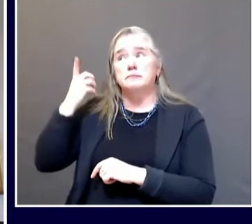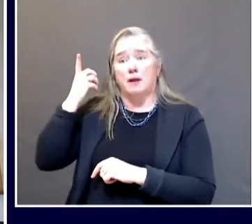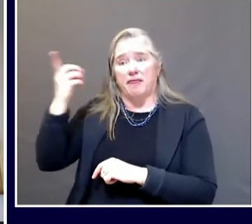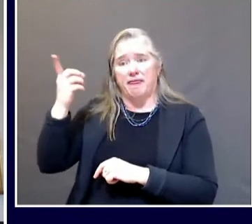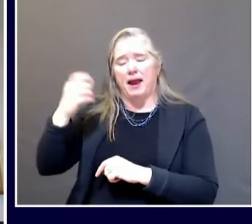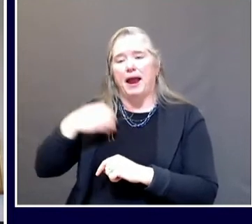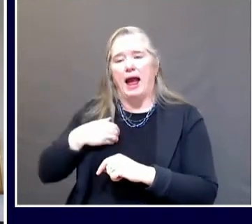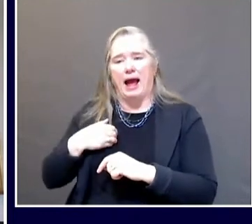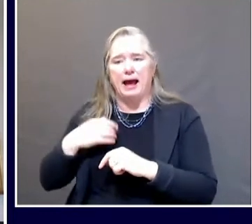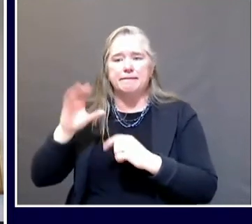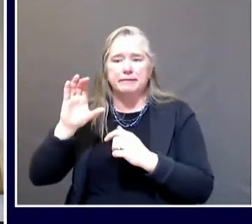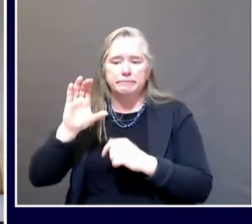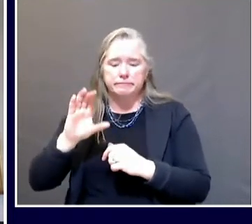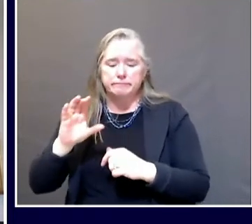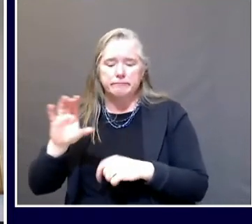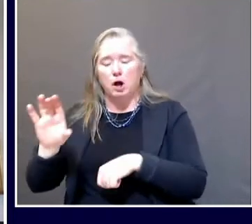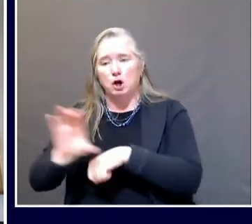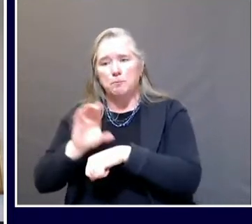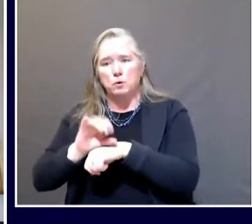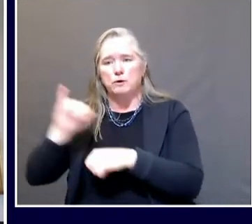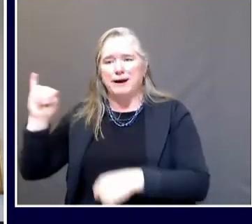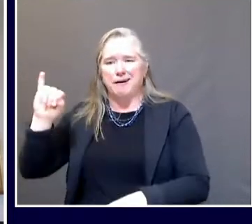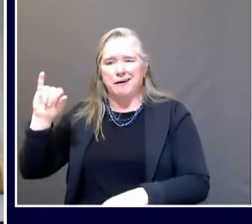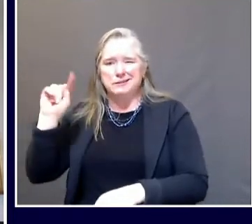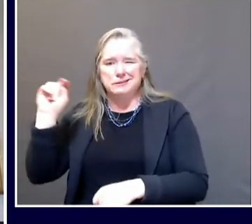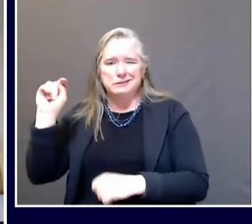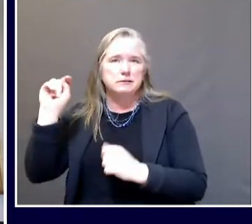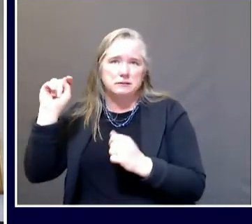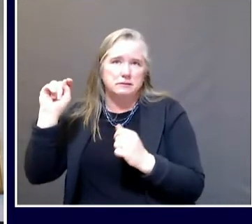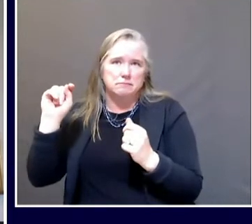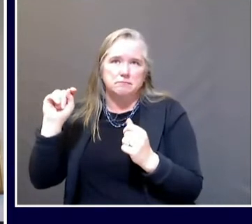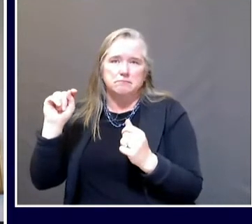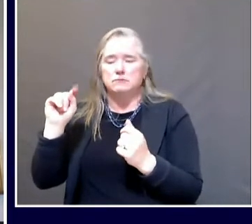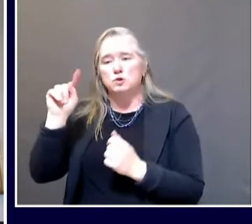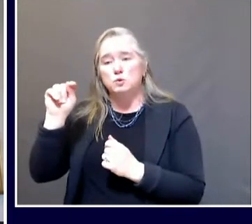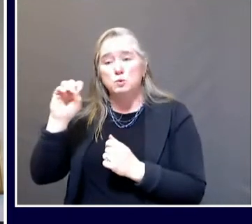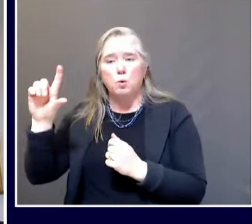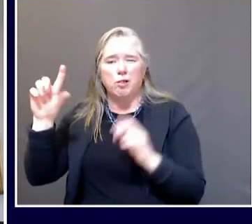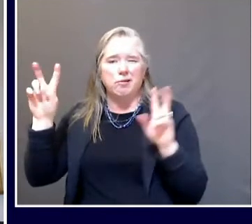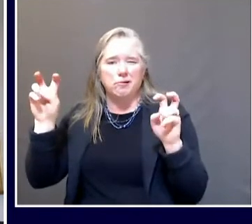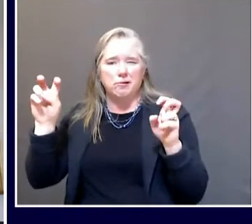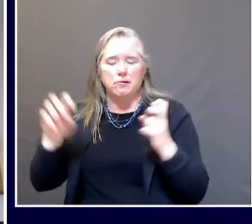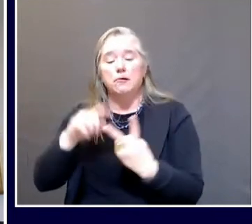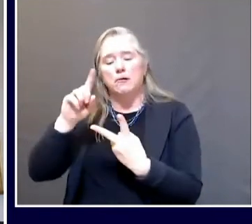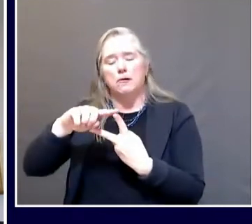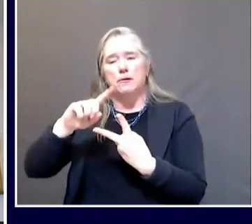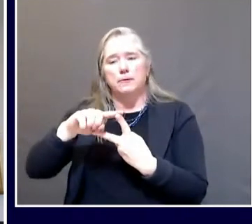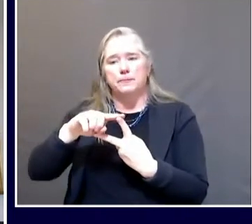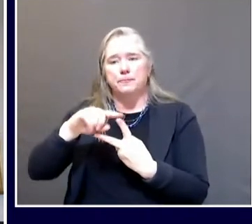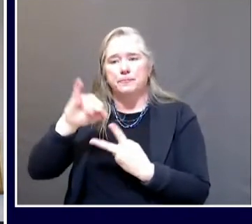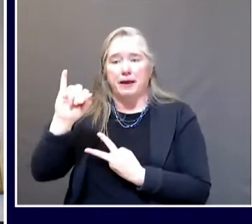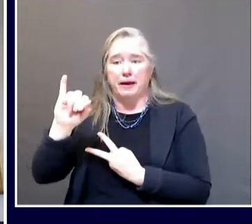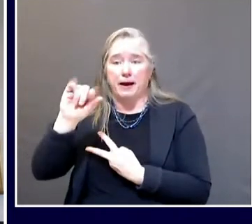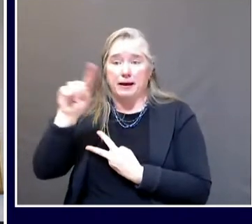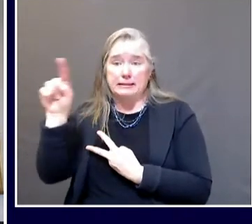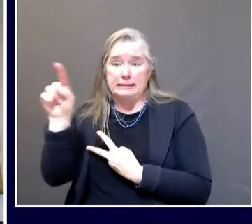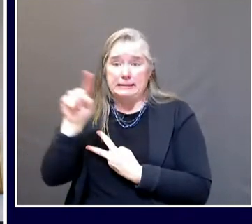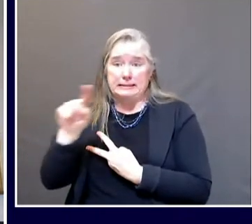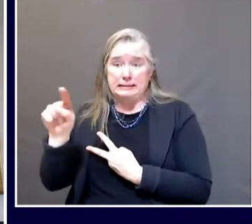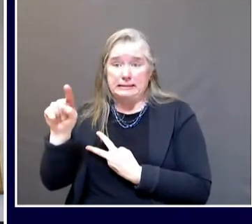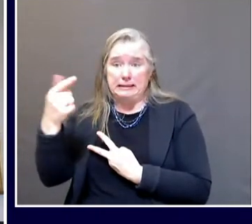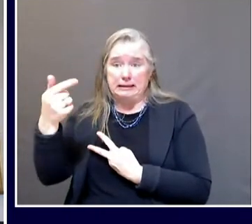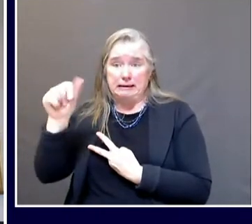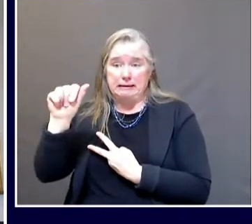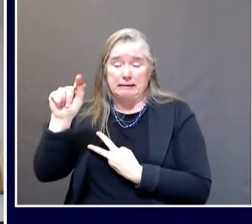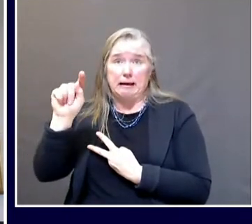IT tools that would be rolled out to states. One goes by the somewhat quizzical name, the IZ Gateway. What that in